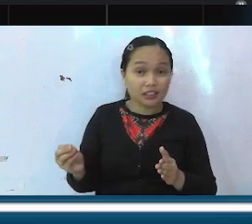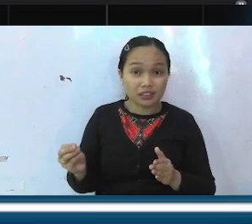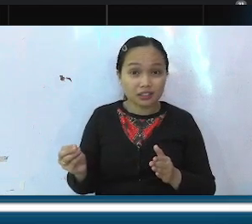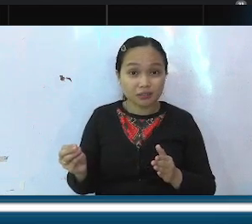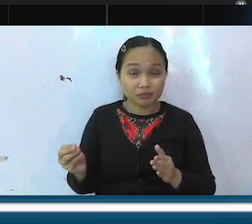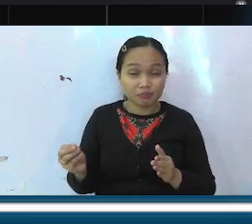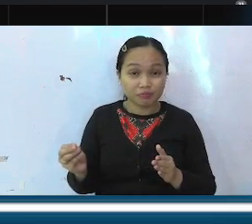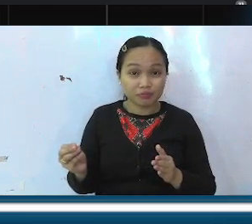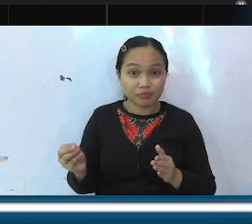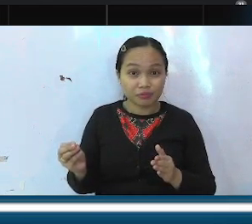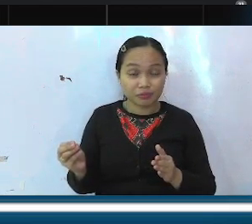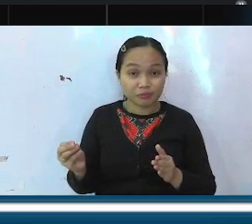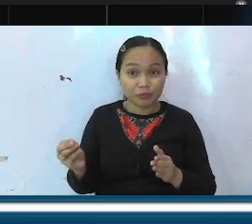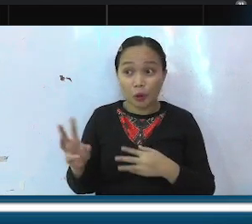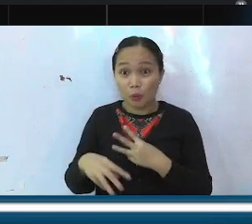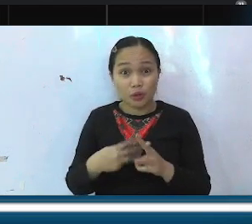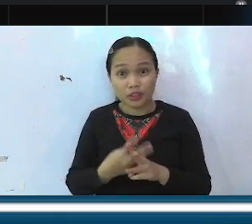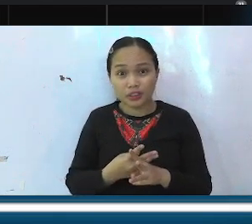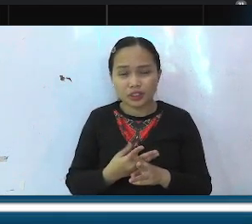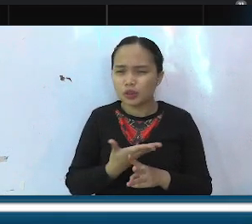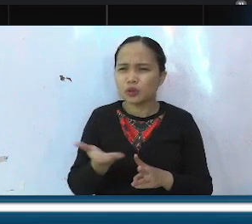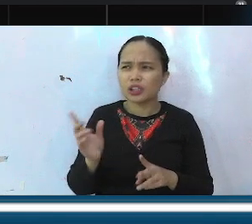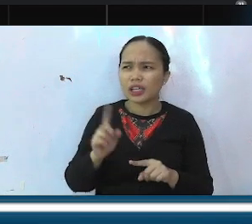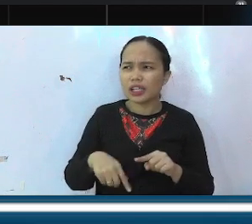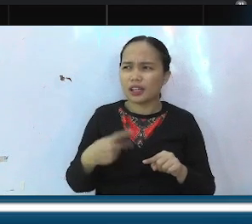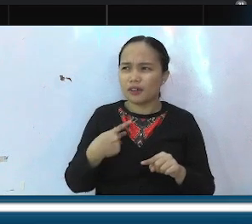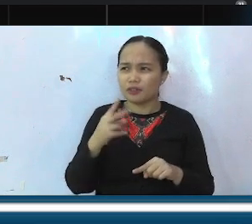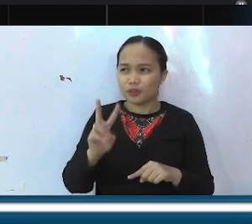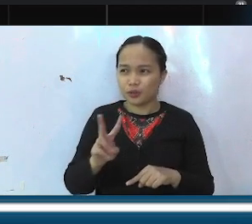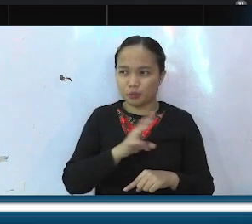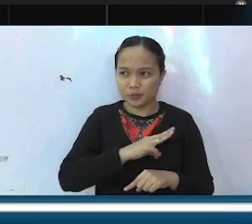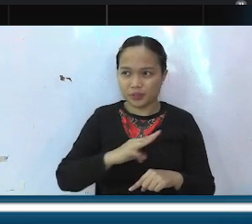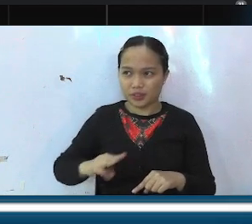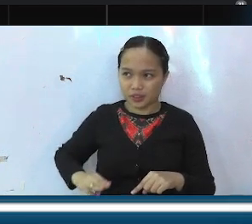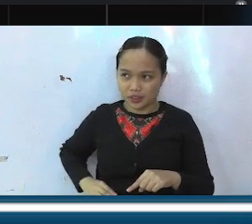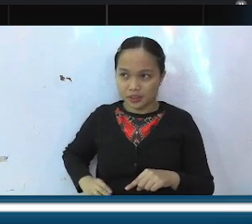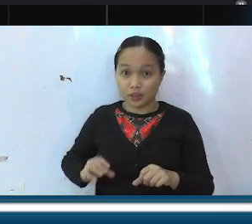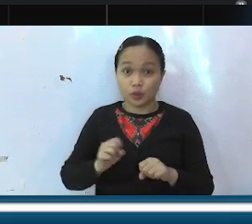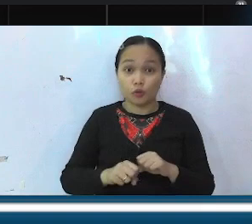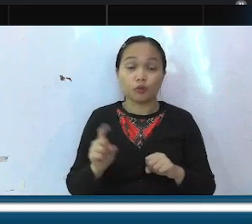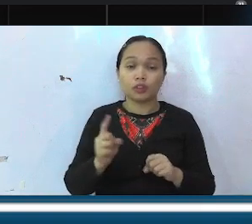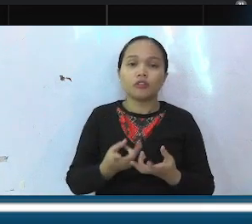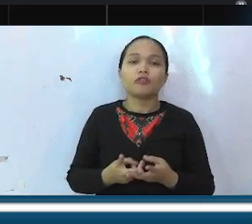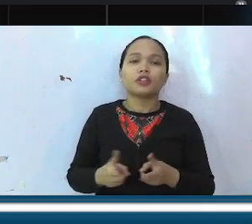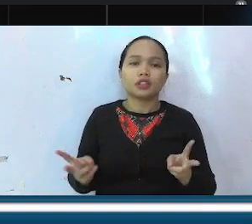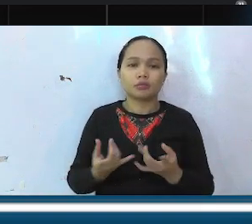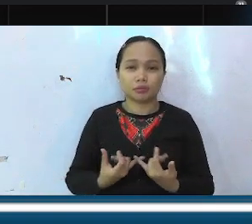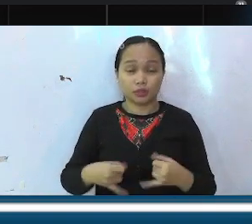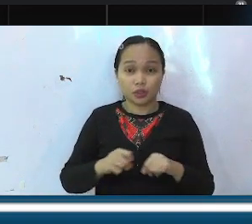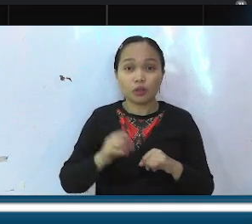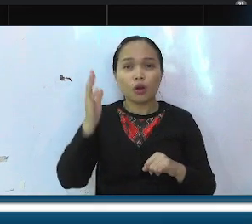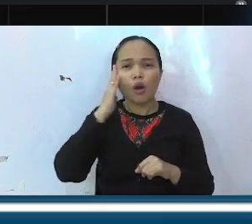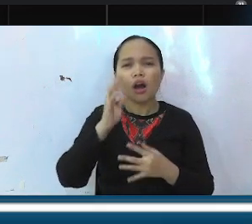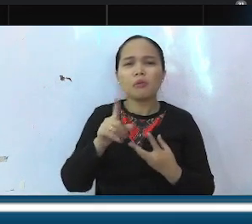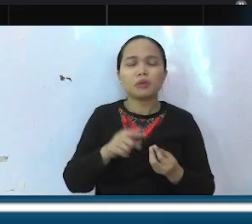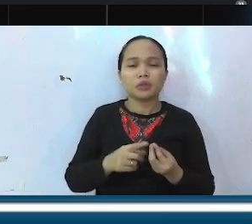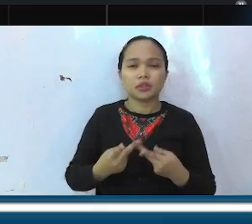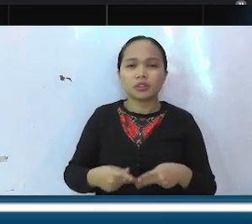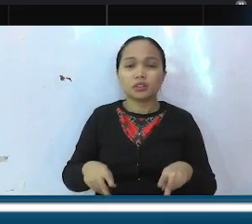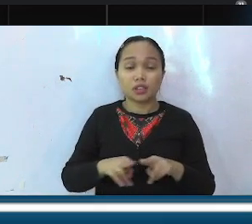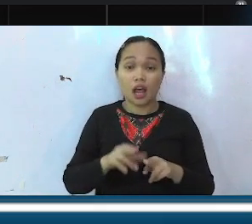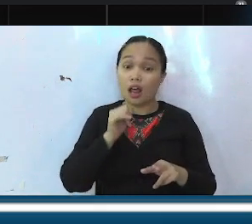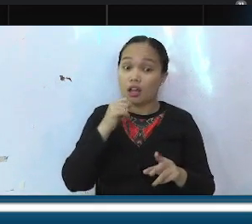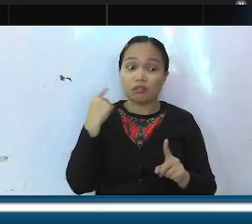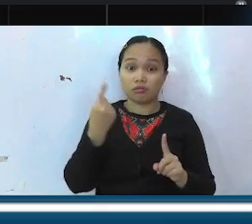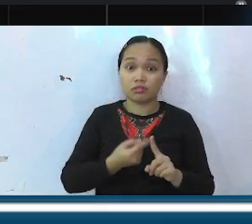two masters. That's right. That's right. Amen. You see, that's why it's very important to know their position, because not until you know